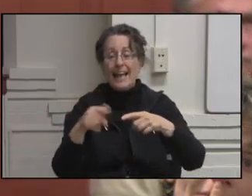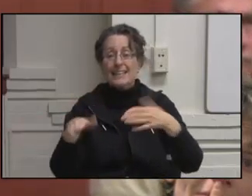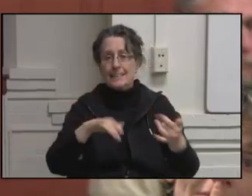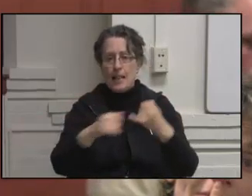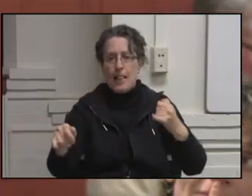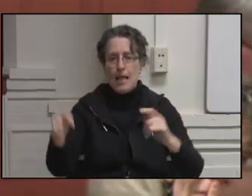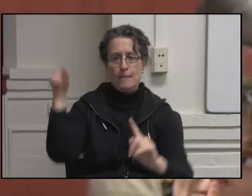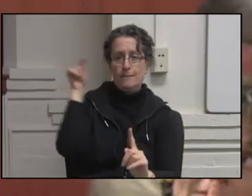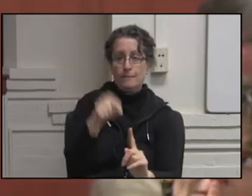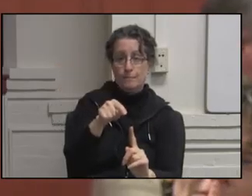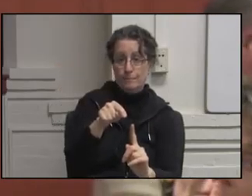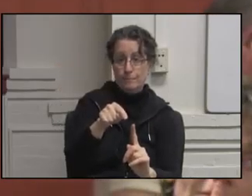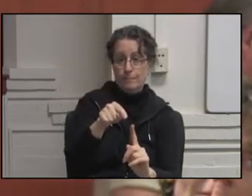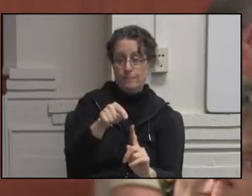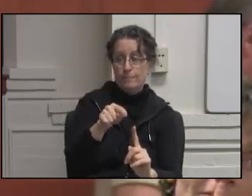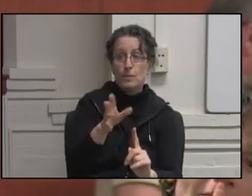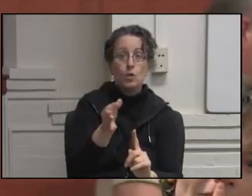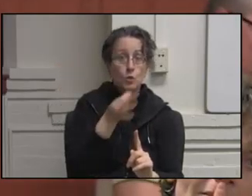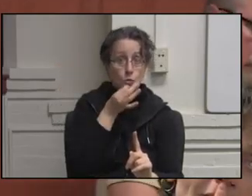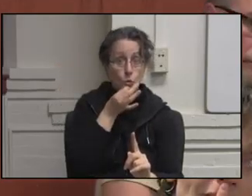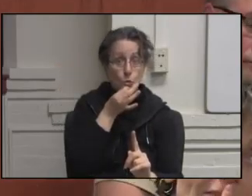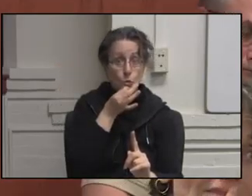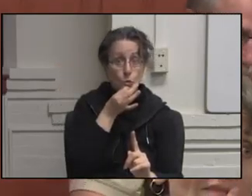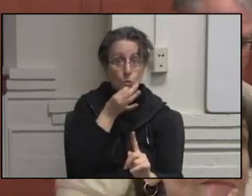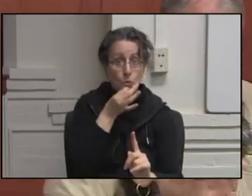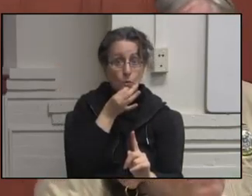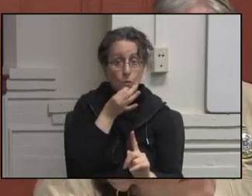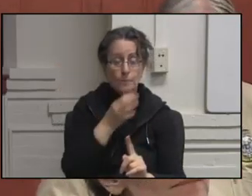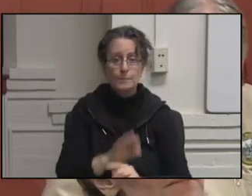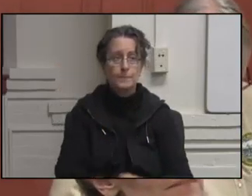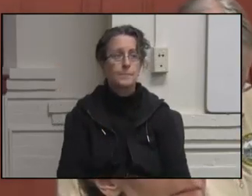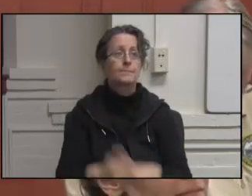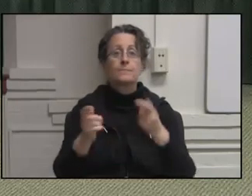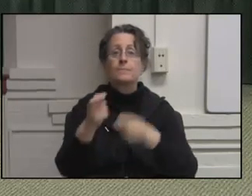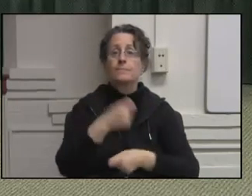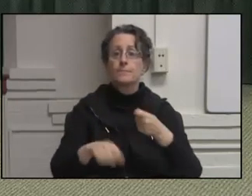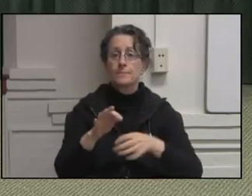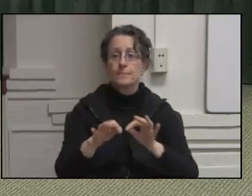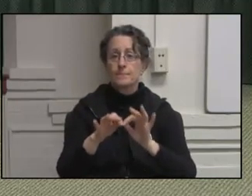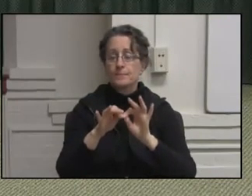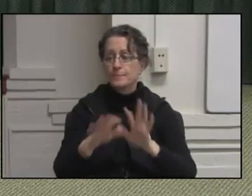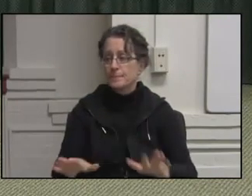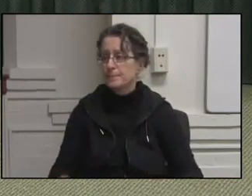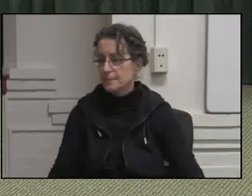soon as possible. Thank you, Spoon. Further public comment?